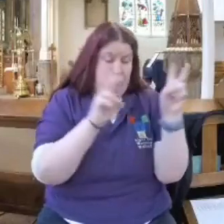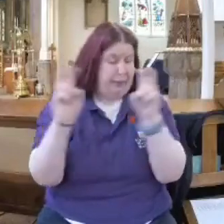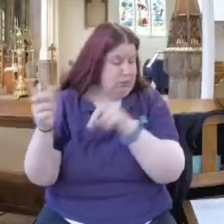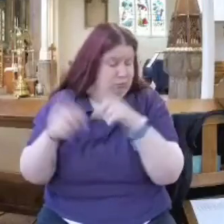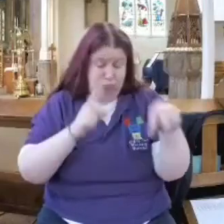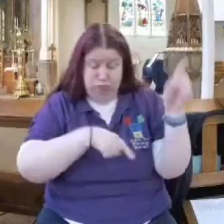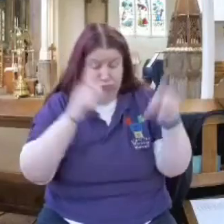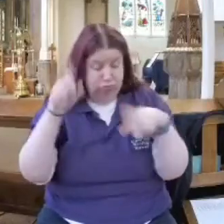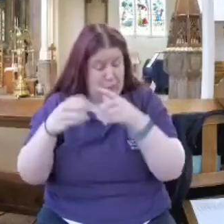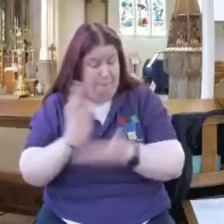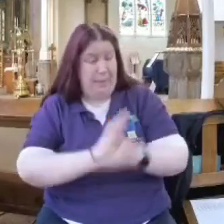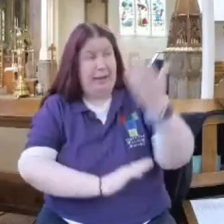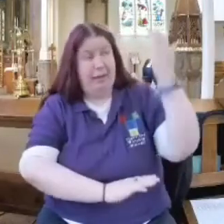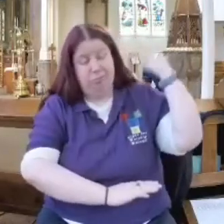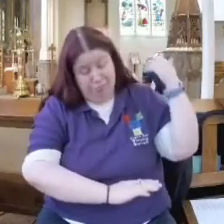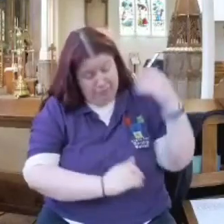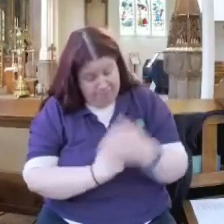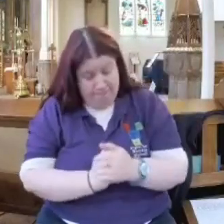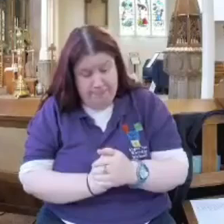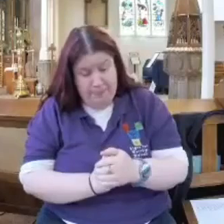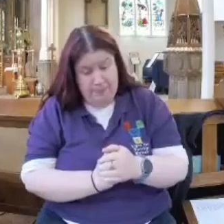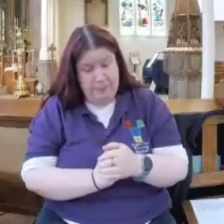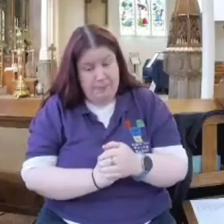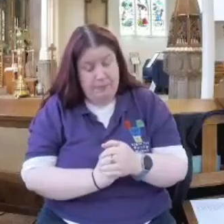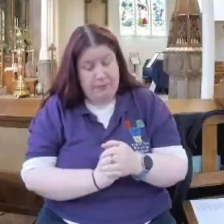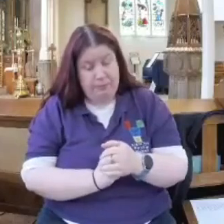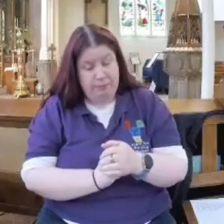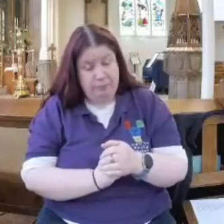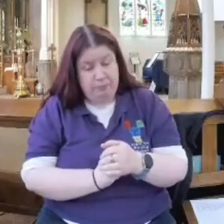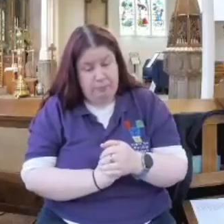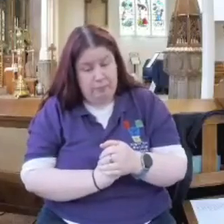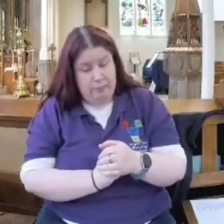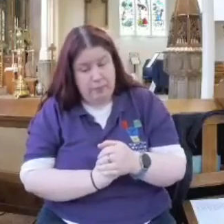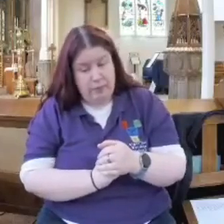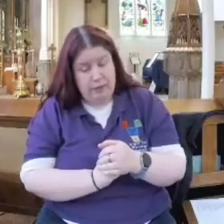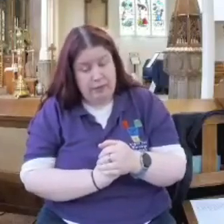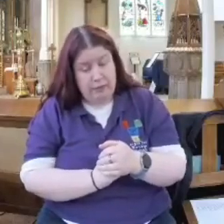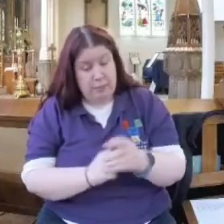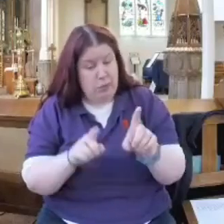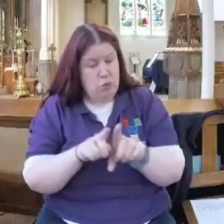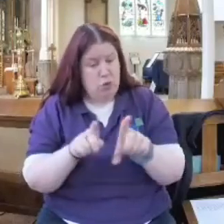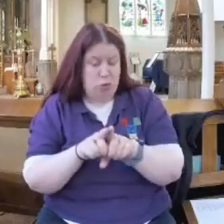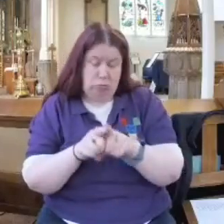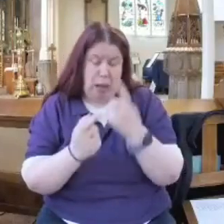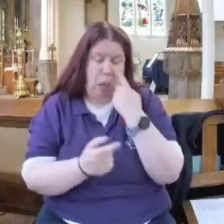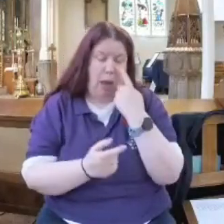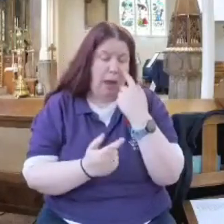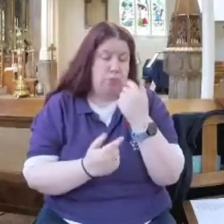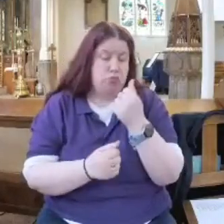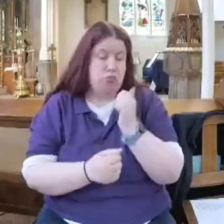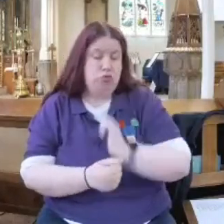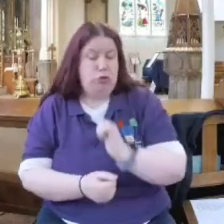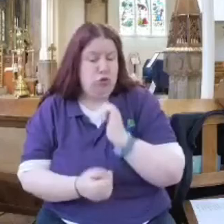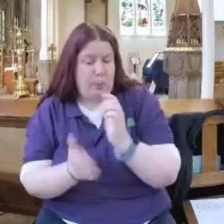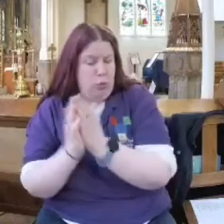art, atheism, amongst many other topics as well. And I've read Christian commentaries on all of these